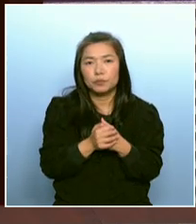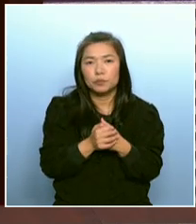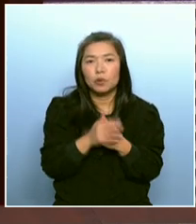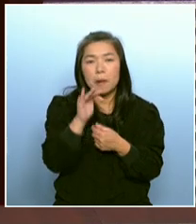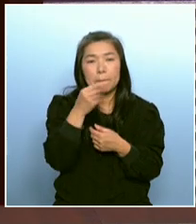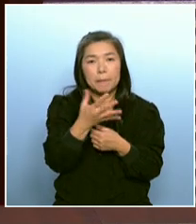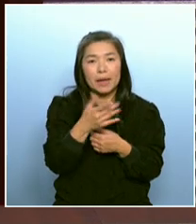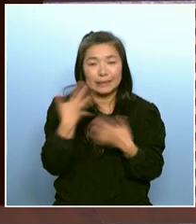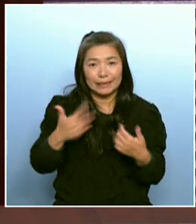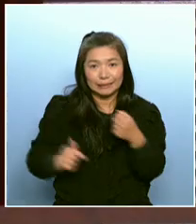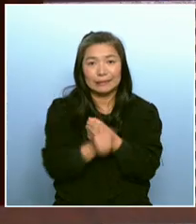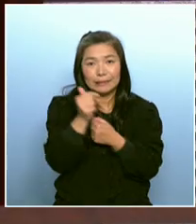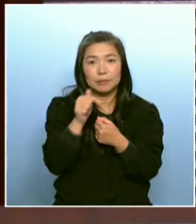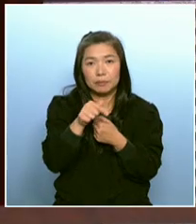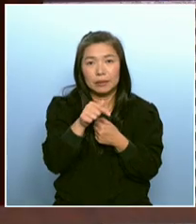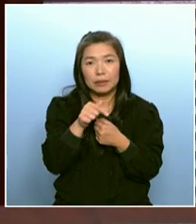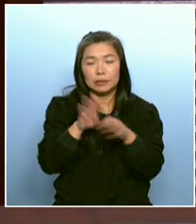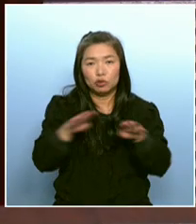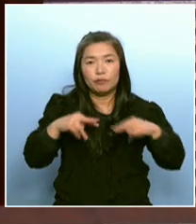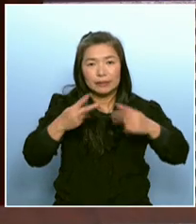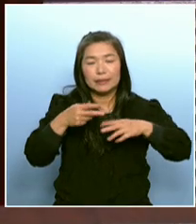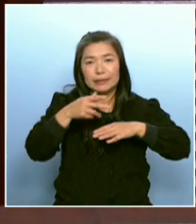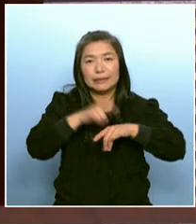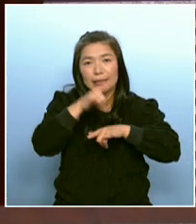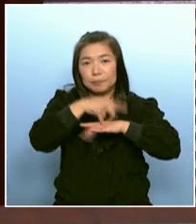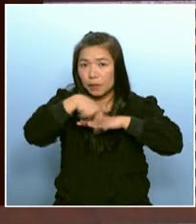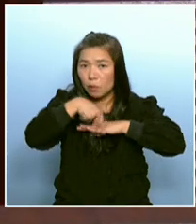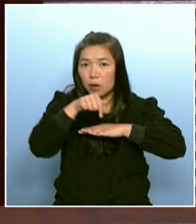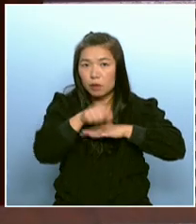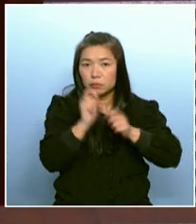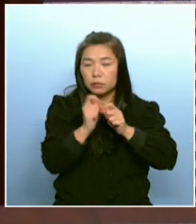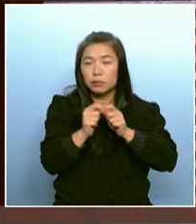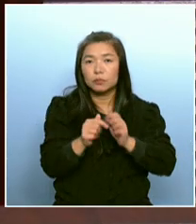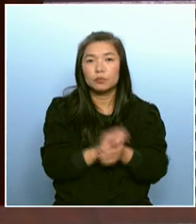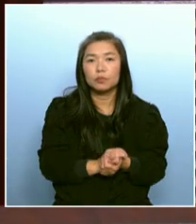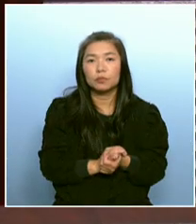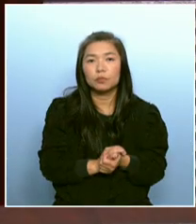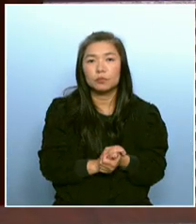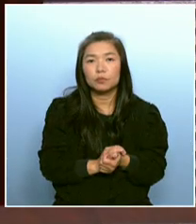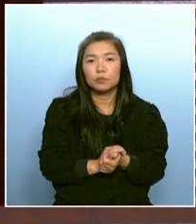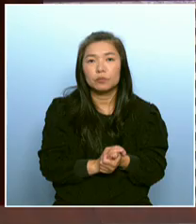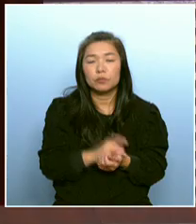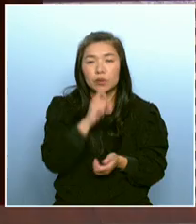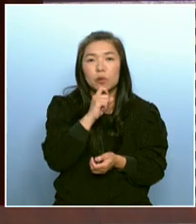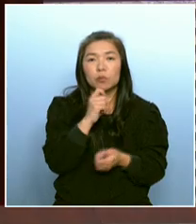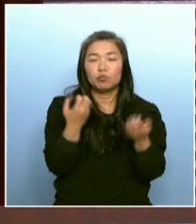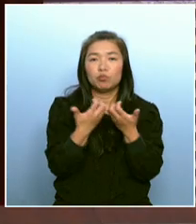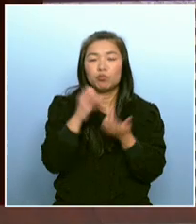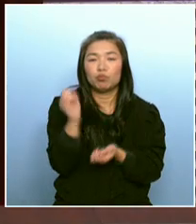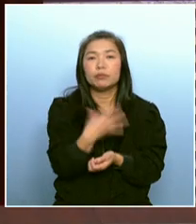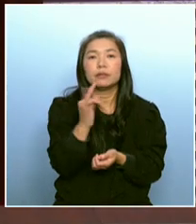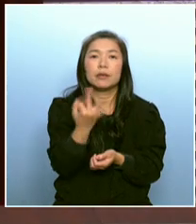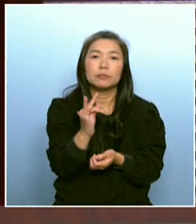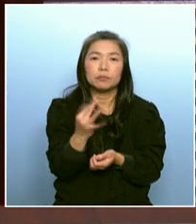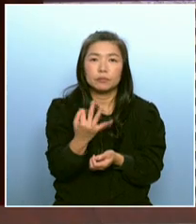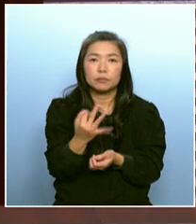number accumulated over the 10 batches. To provide you with some information, over